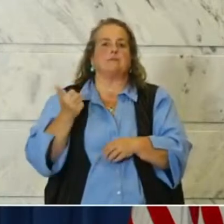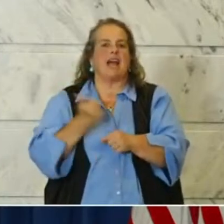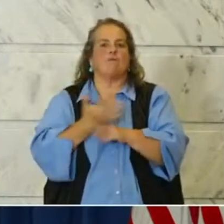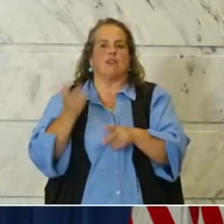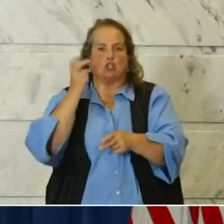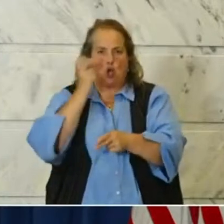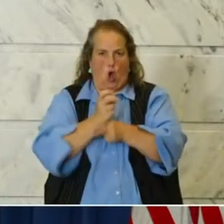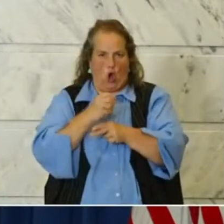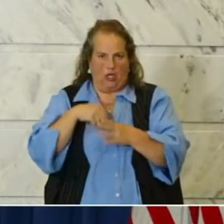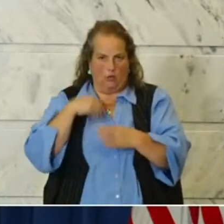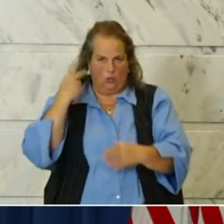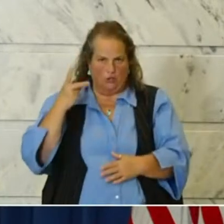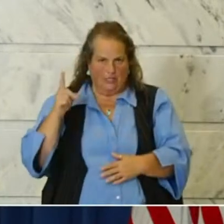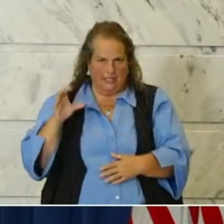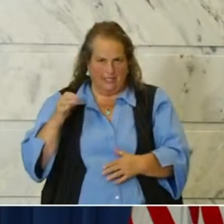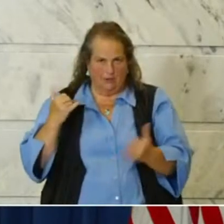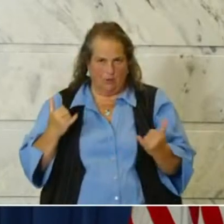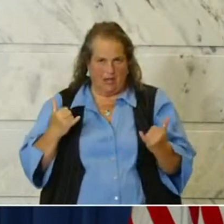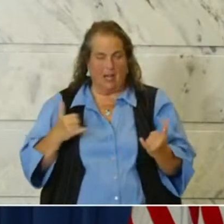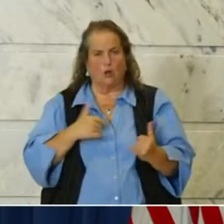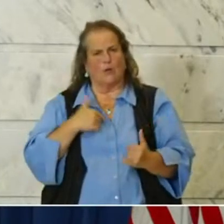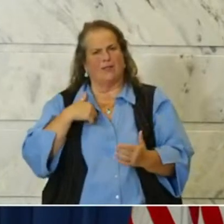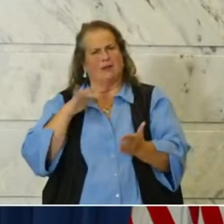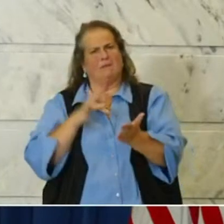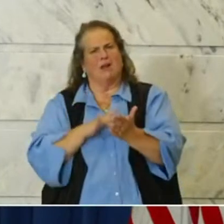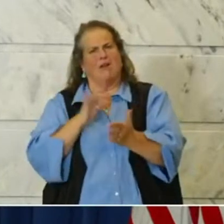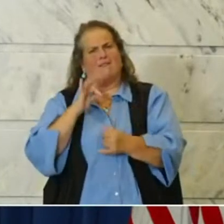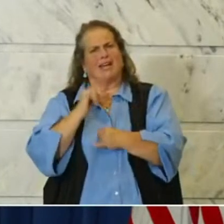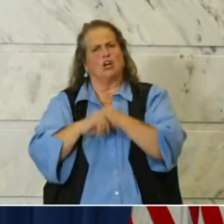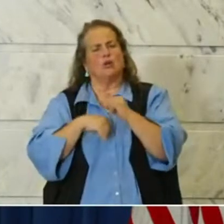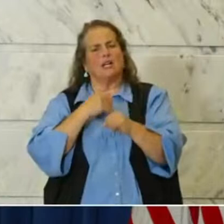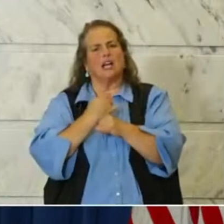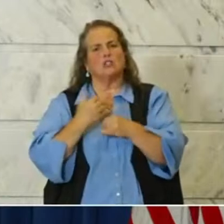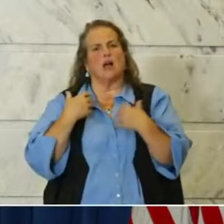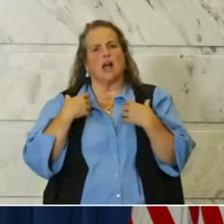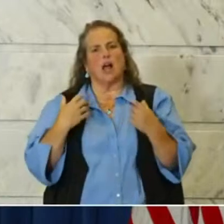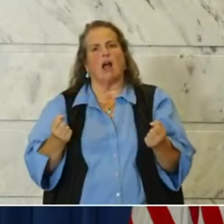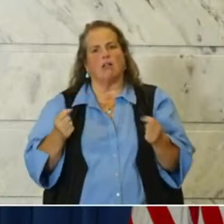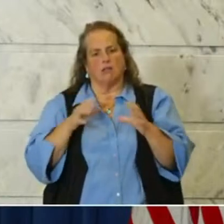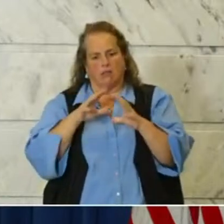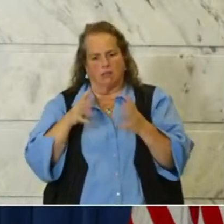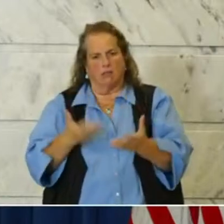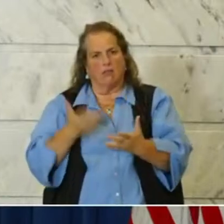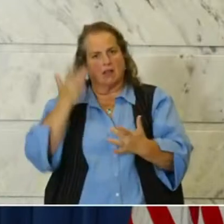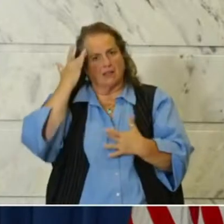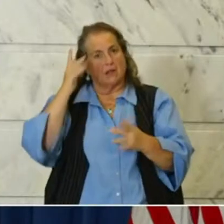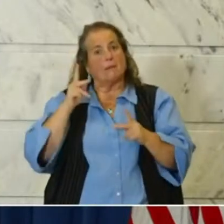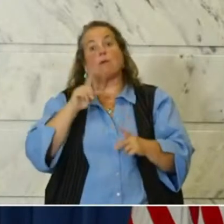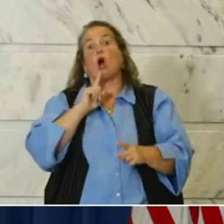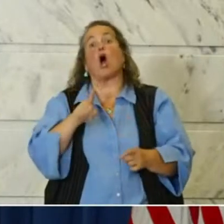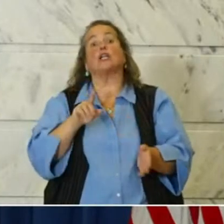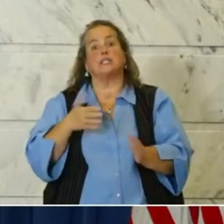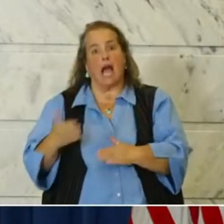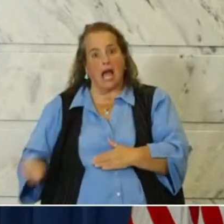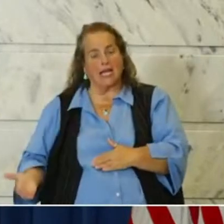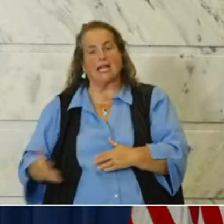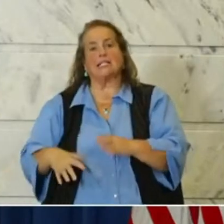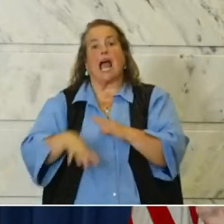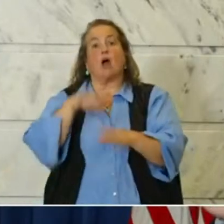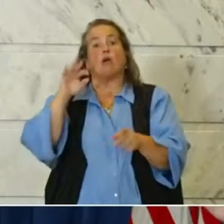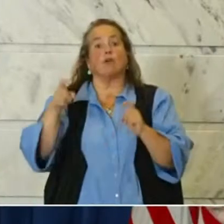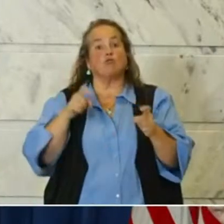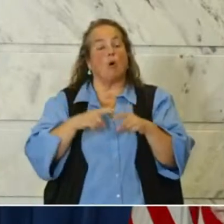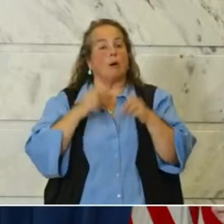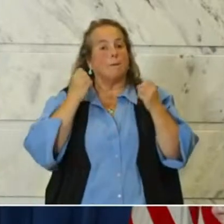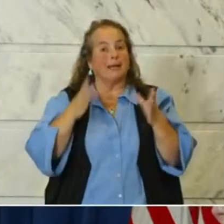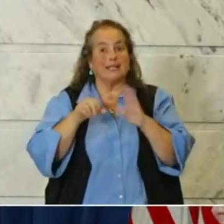hard in D.C. But we're in the middle of an international health pandemic where people are dying, where it is out of control in so many